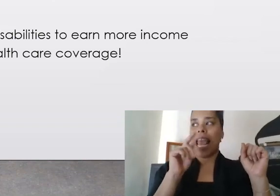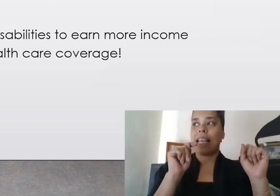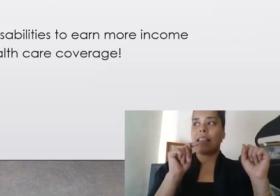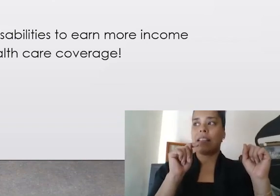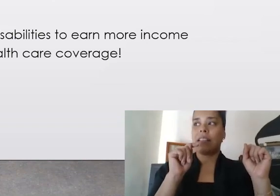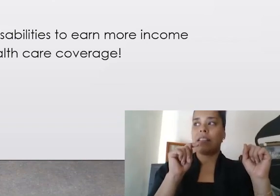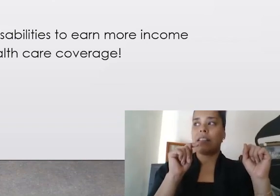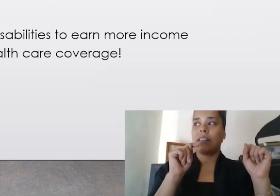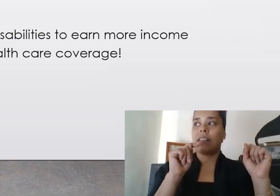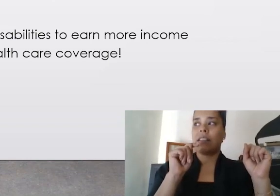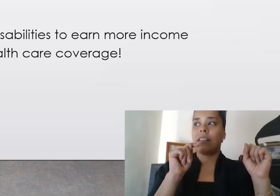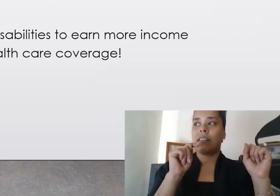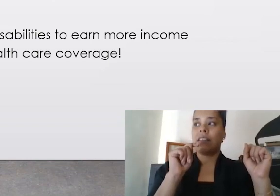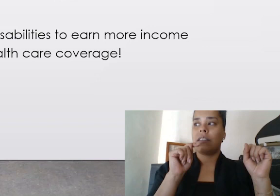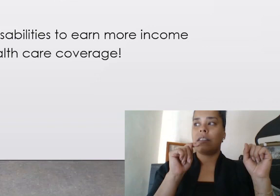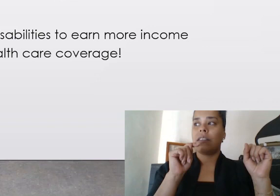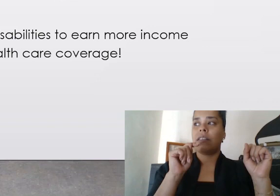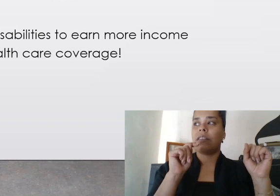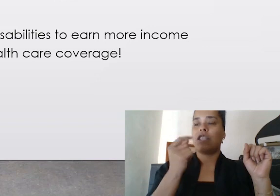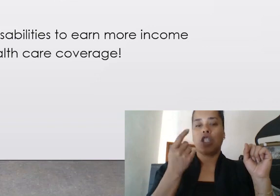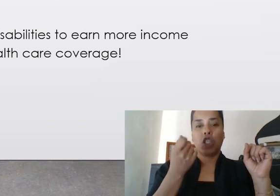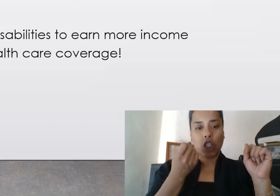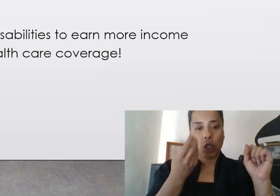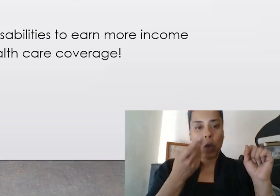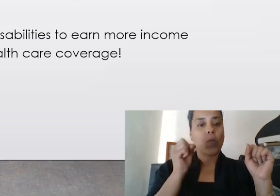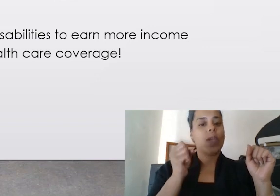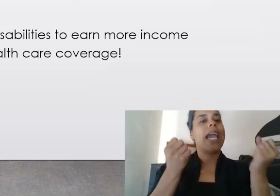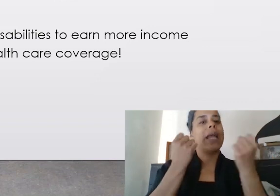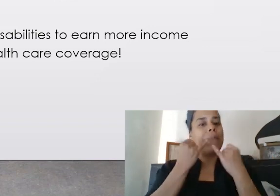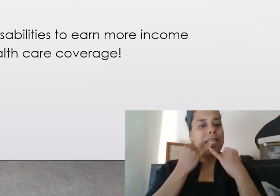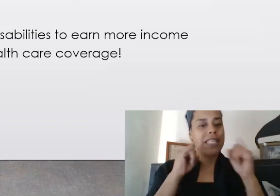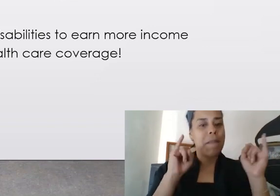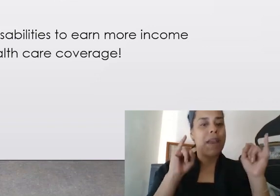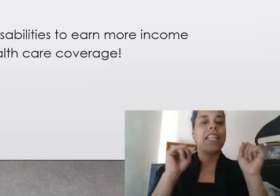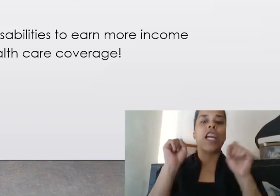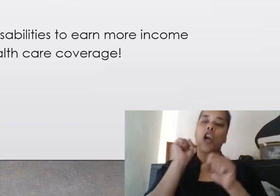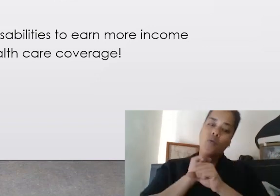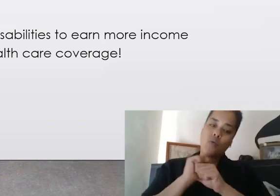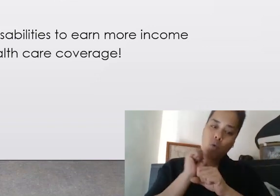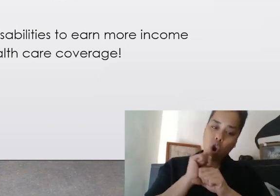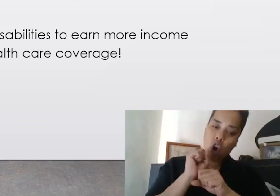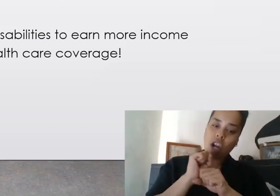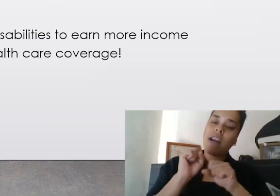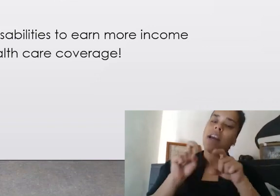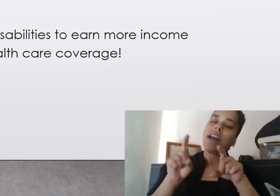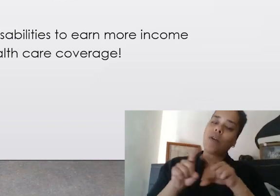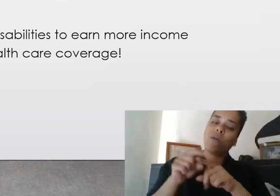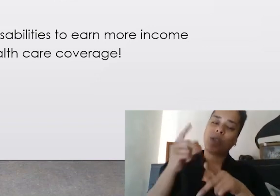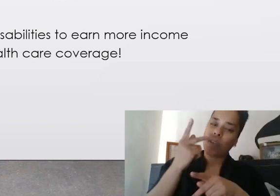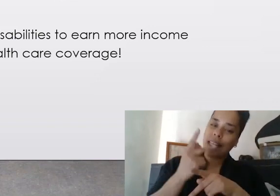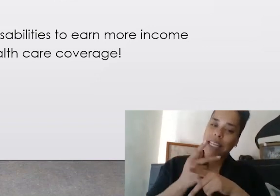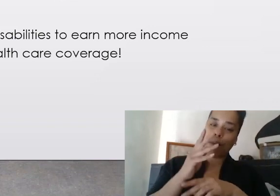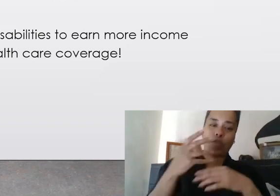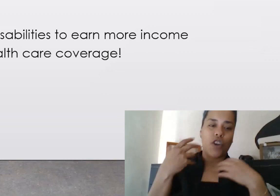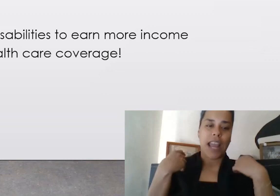you can be independent, be employable, and still keep your health care.